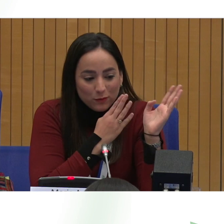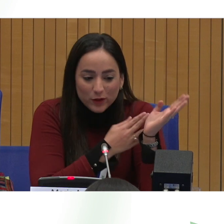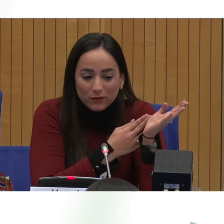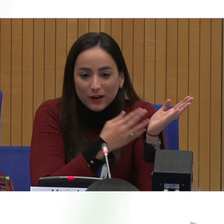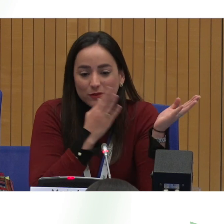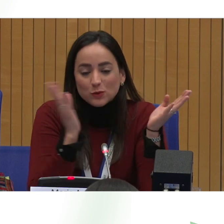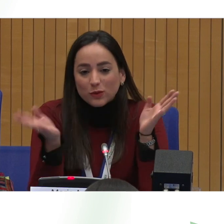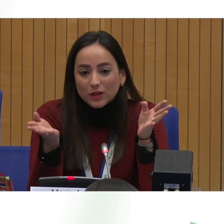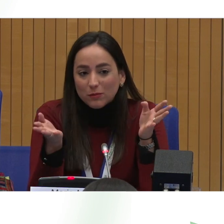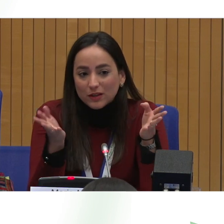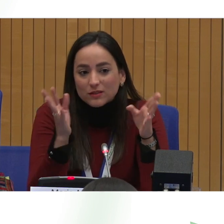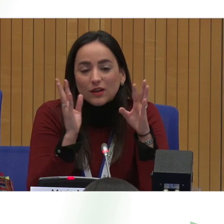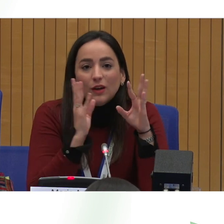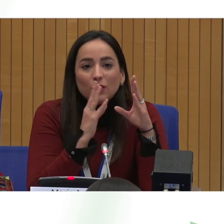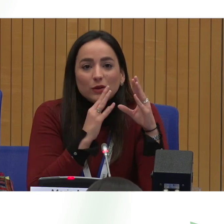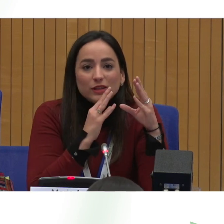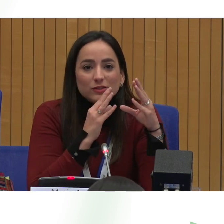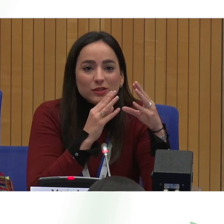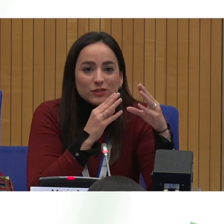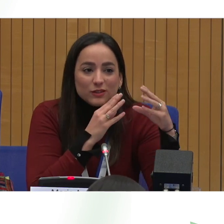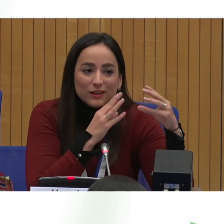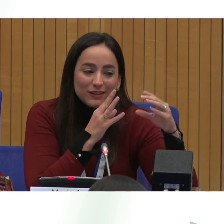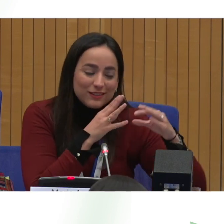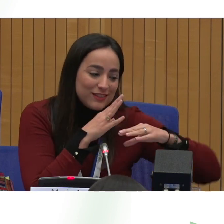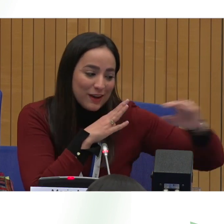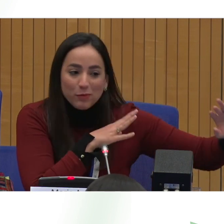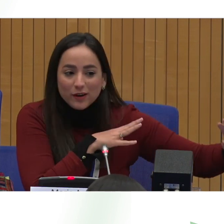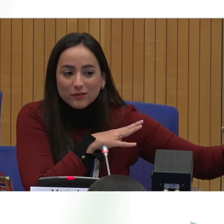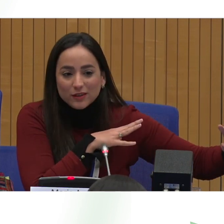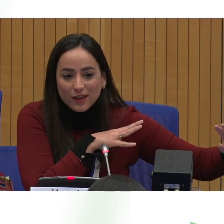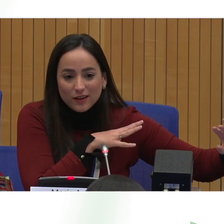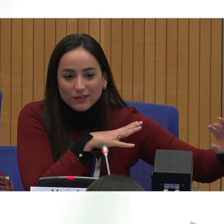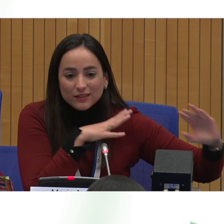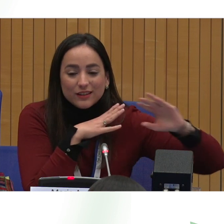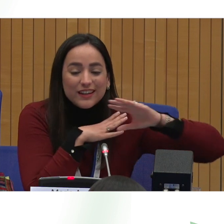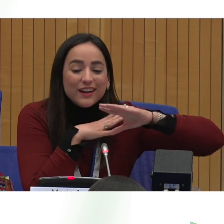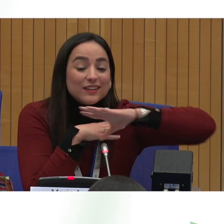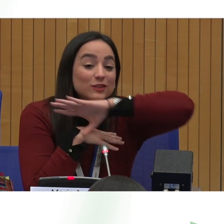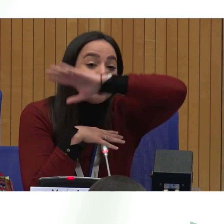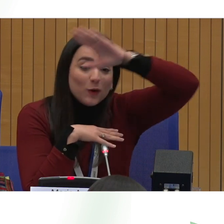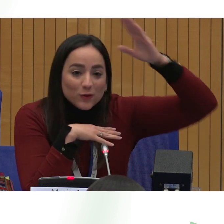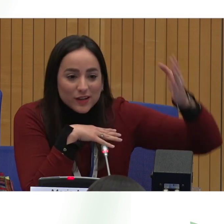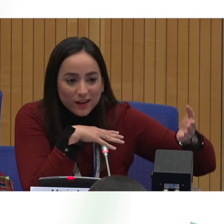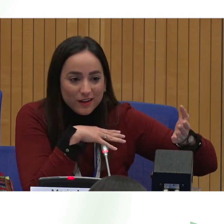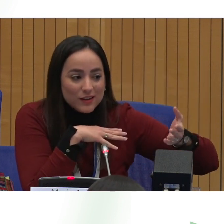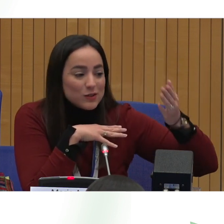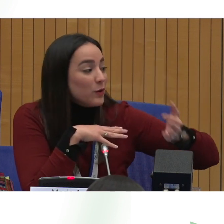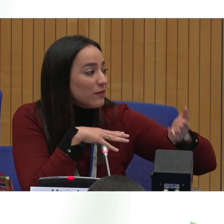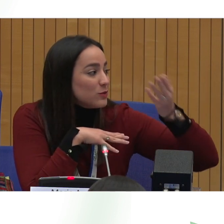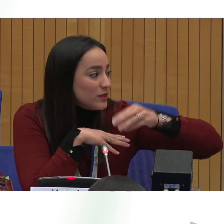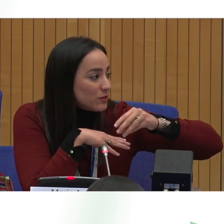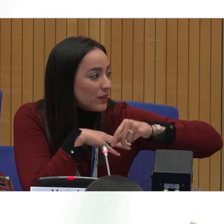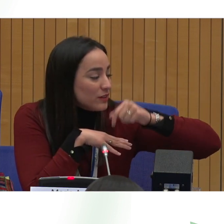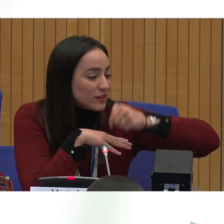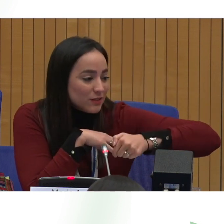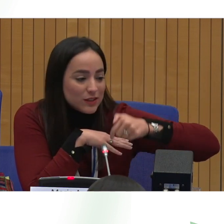for 45 to 30 minutes, it's just that part of the day. The kid has the whole day. So we